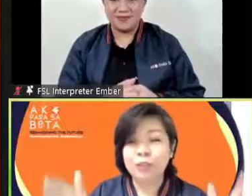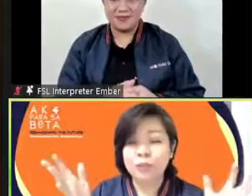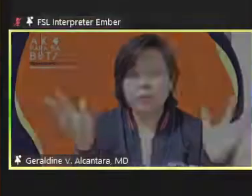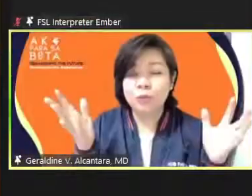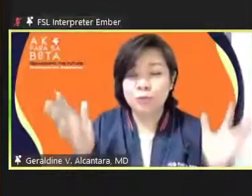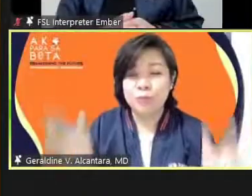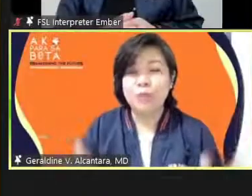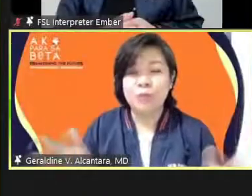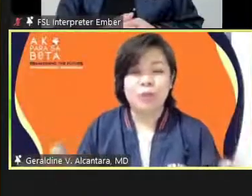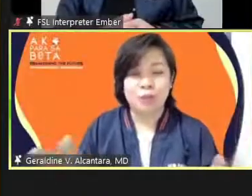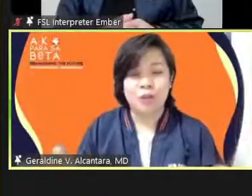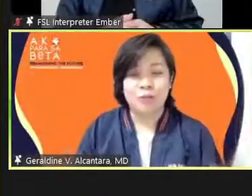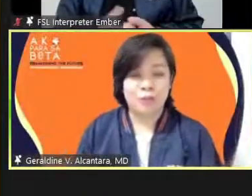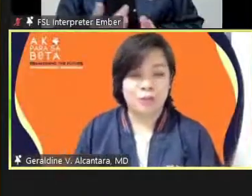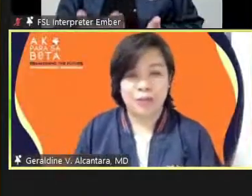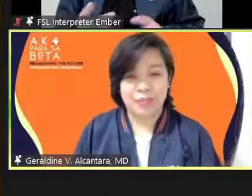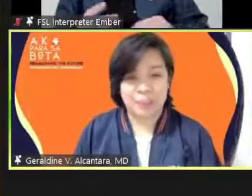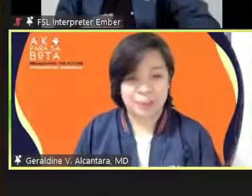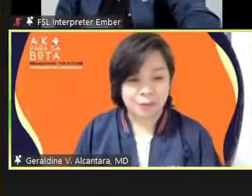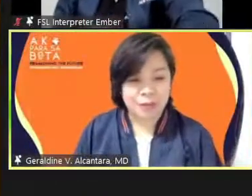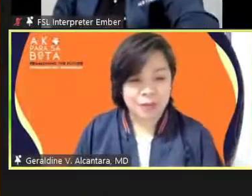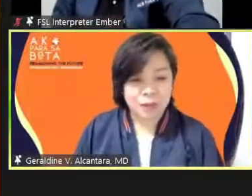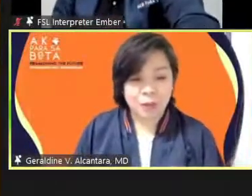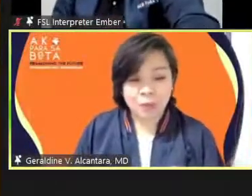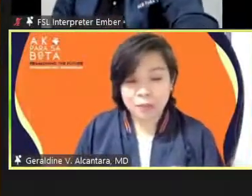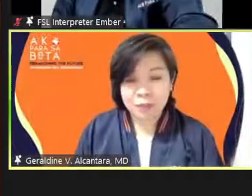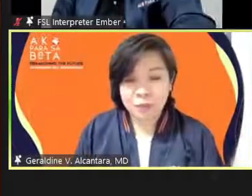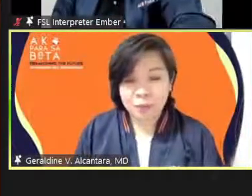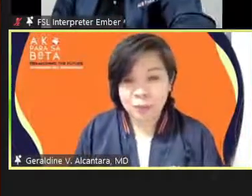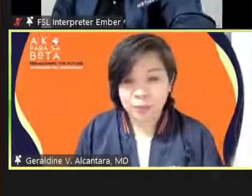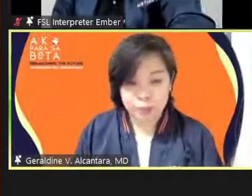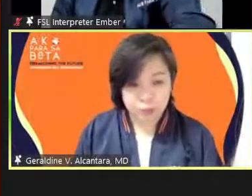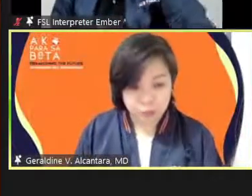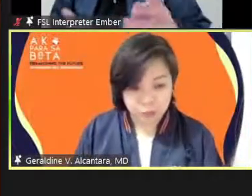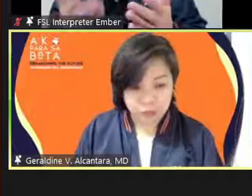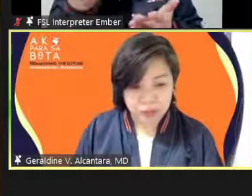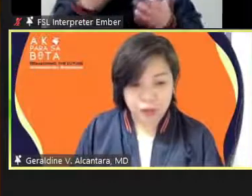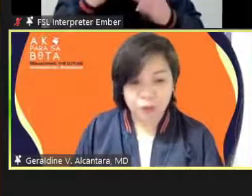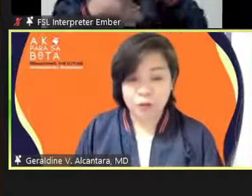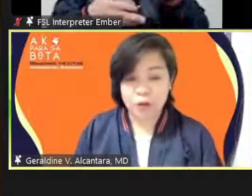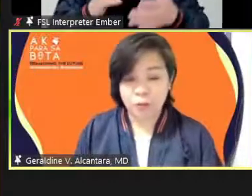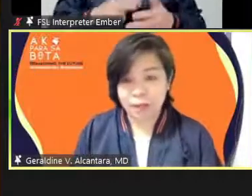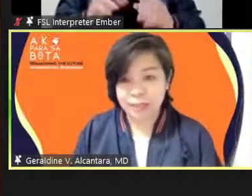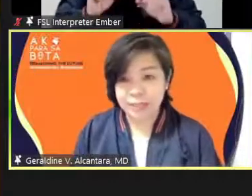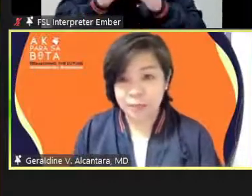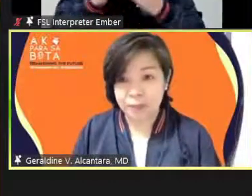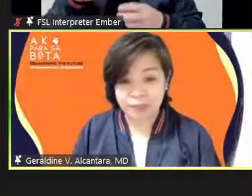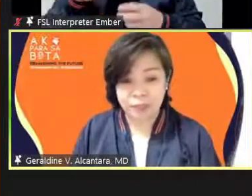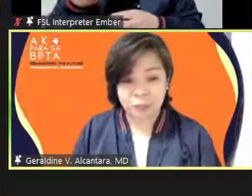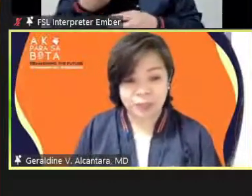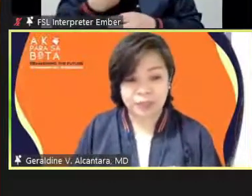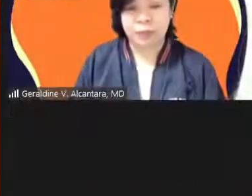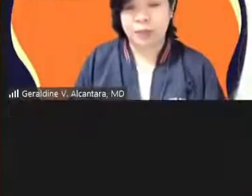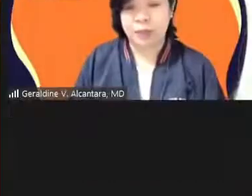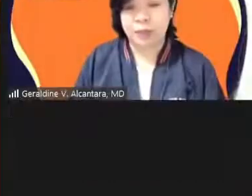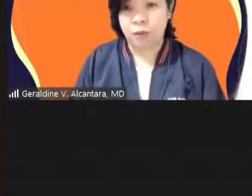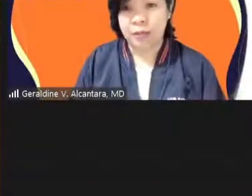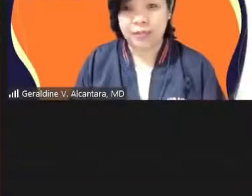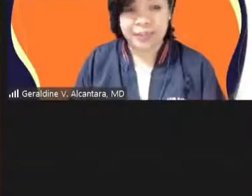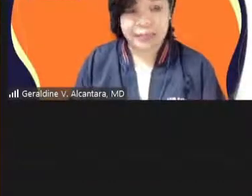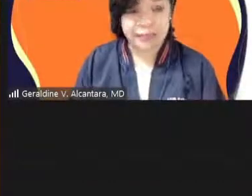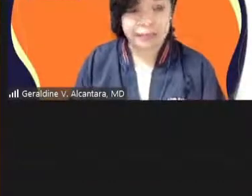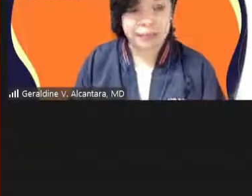of you, to be with all of you right now. Welcome to Webinar 2 of Ako Para sa Bata